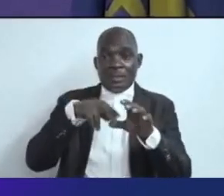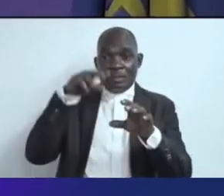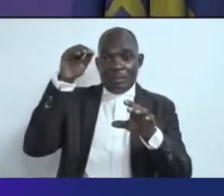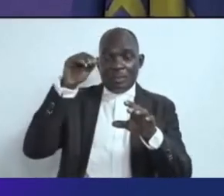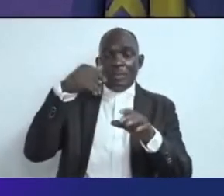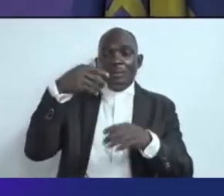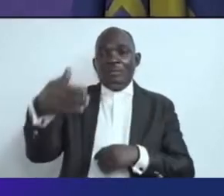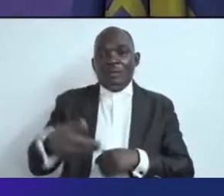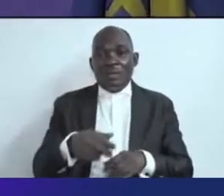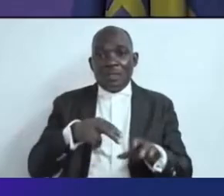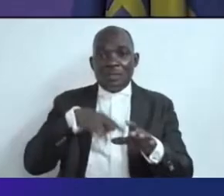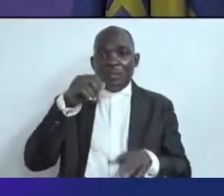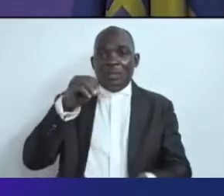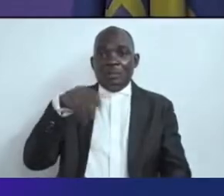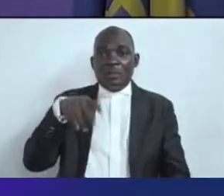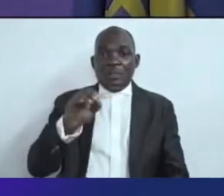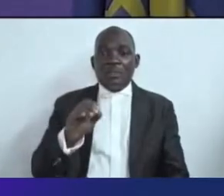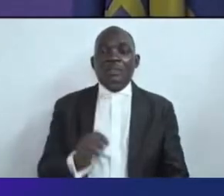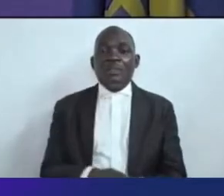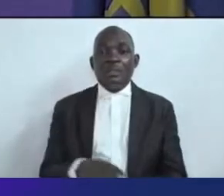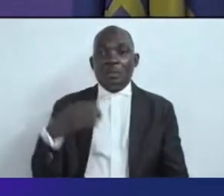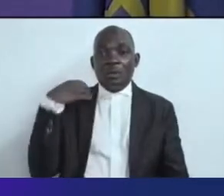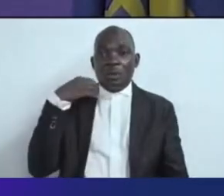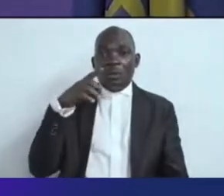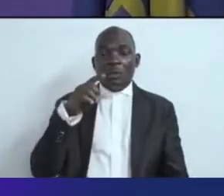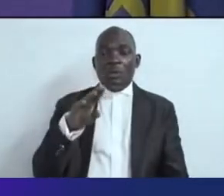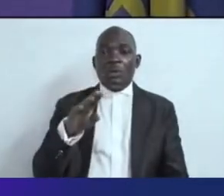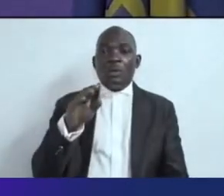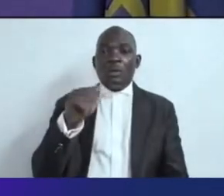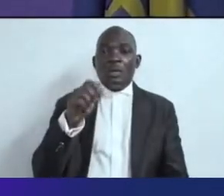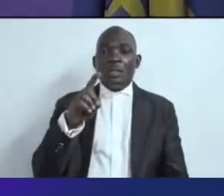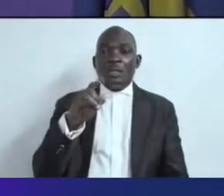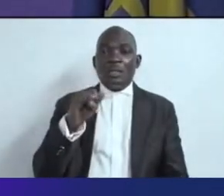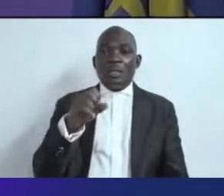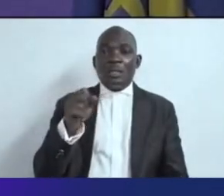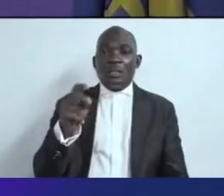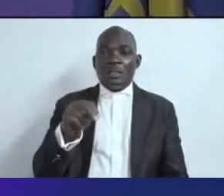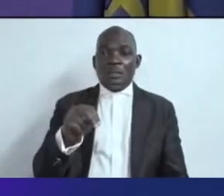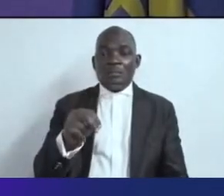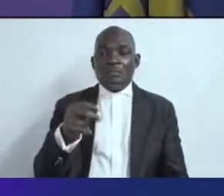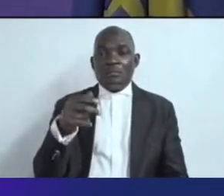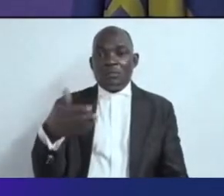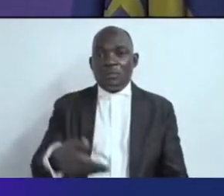invite the chairman of MPC and governor, Dr. Ennis Addison, to deliver his statement.